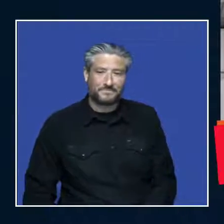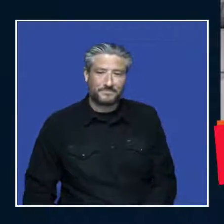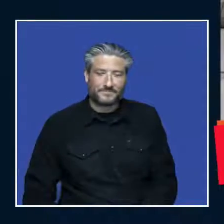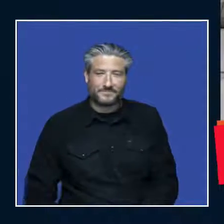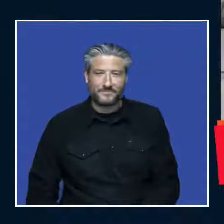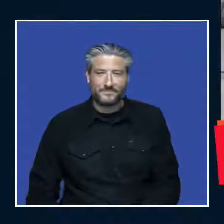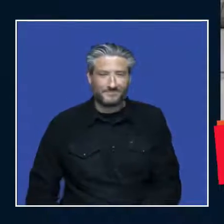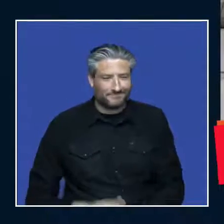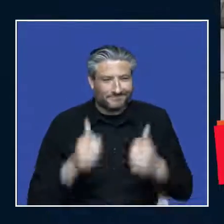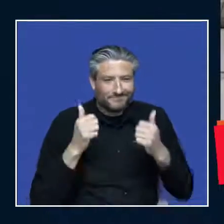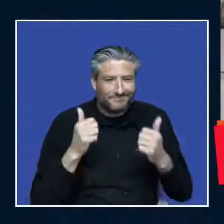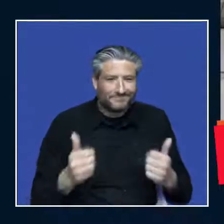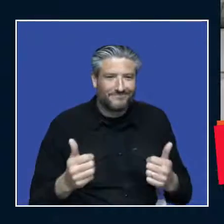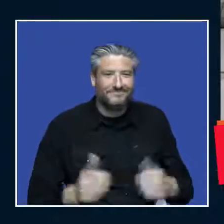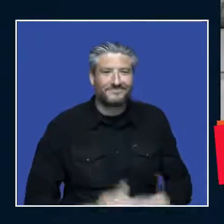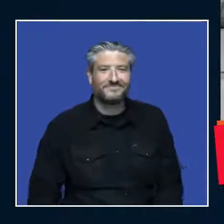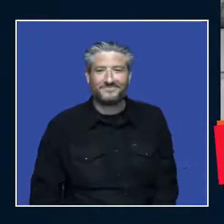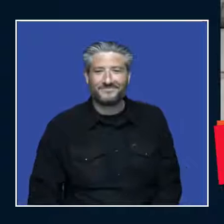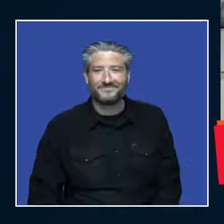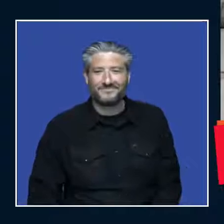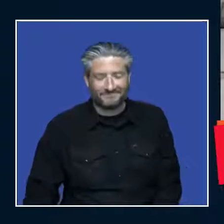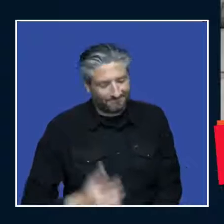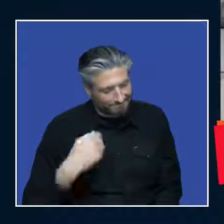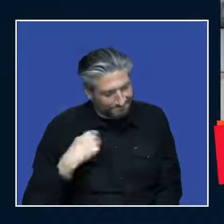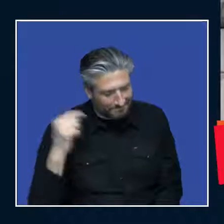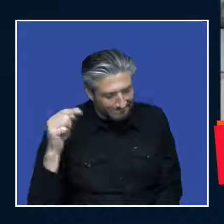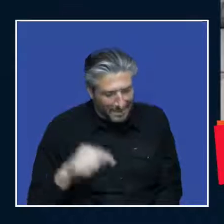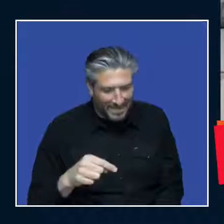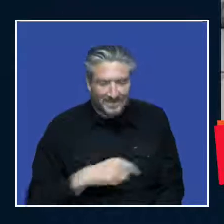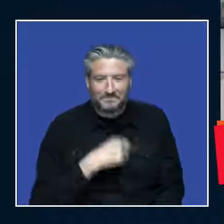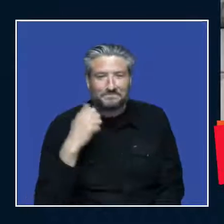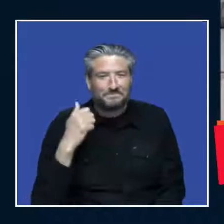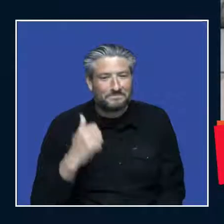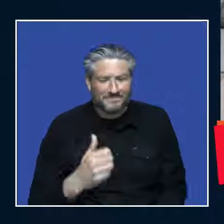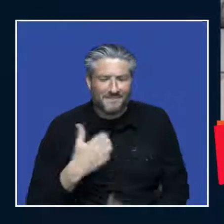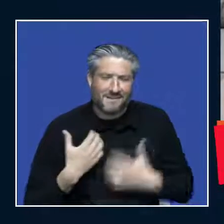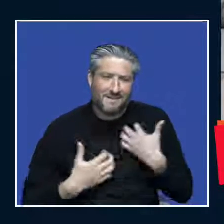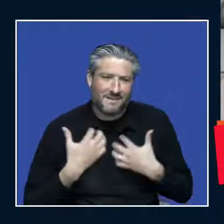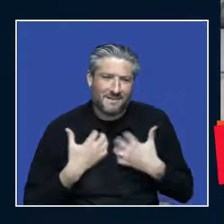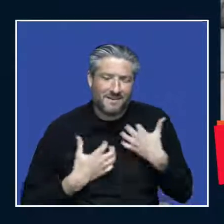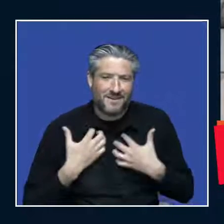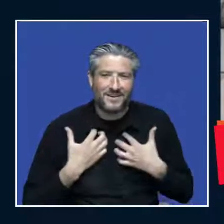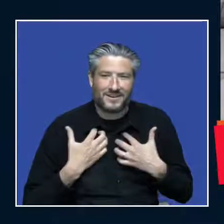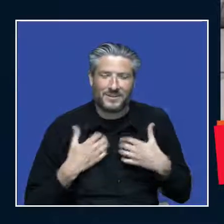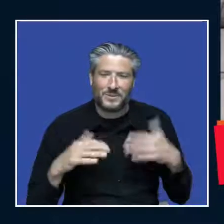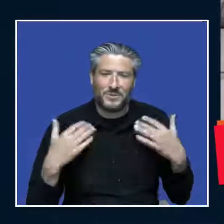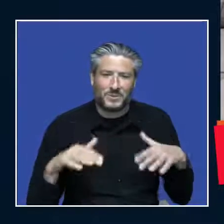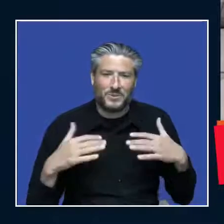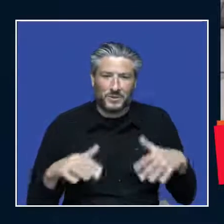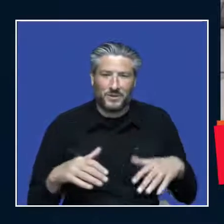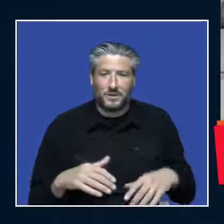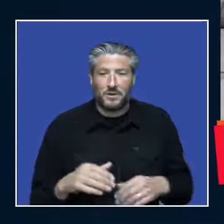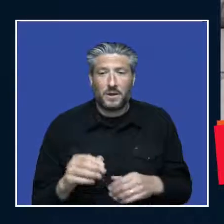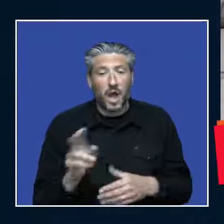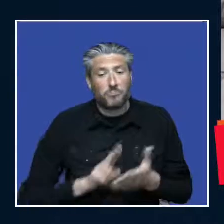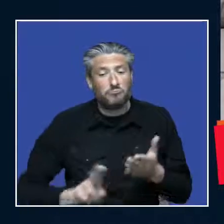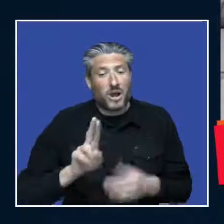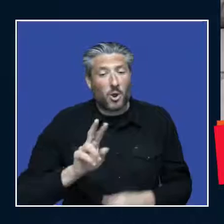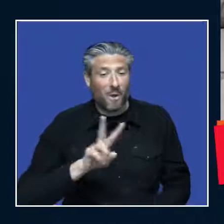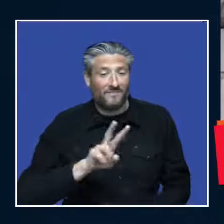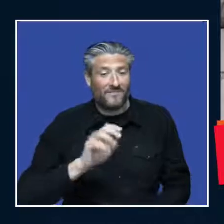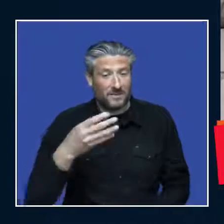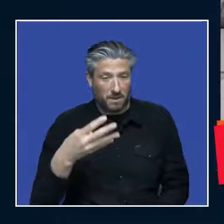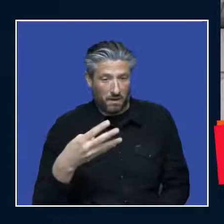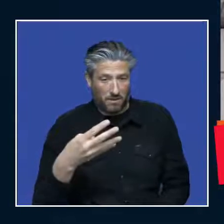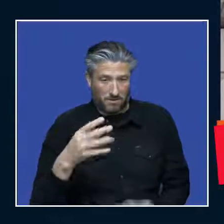All right. Yes, I'm back. Well, it was very interesting. And I think certainly with Umbraco v9 on .NET Core, it